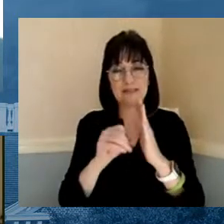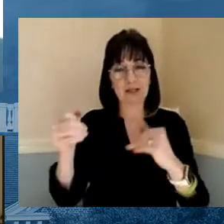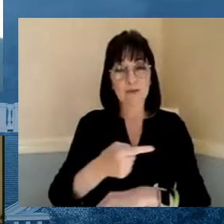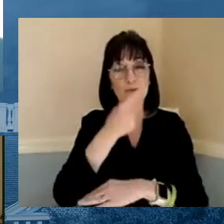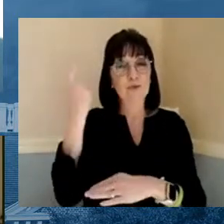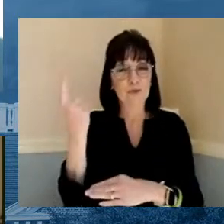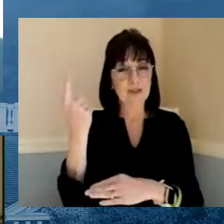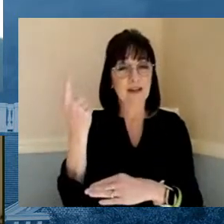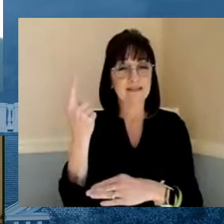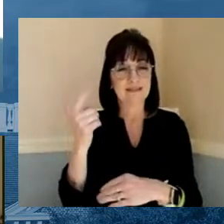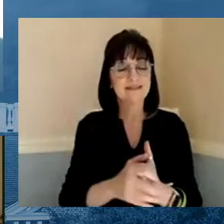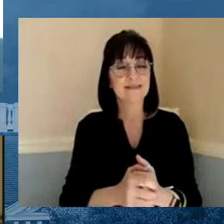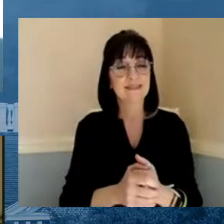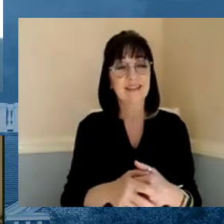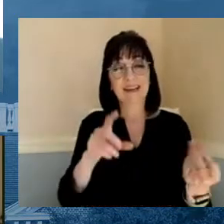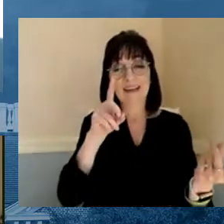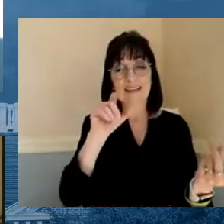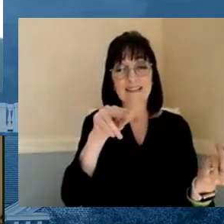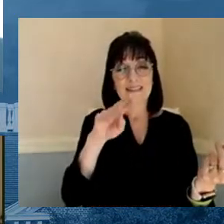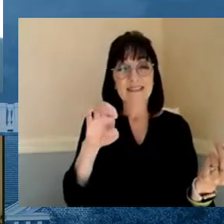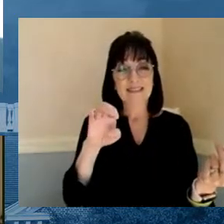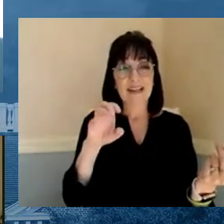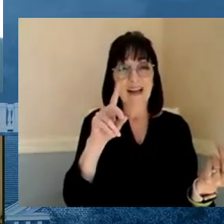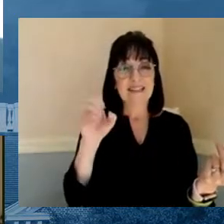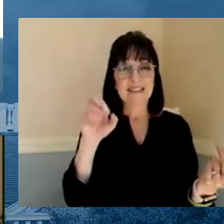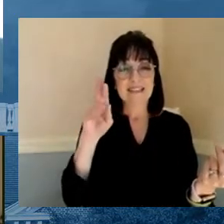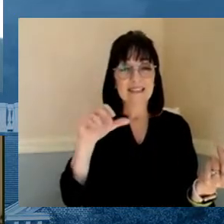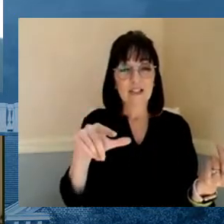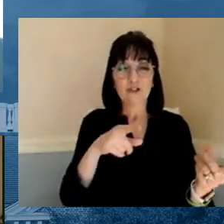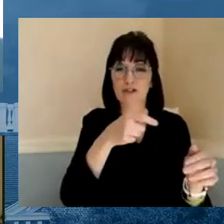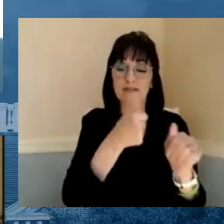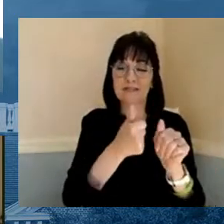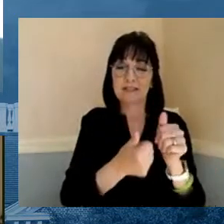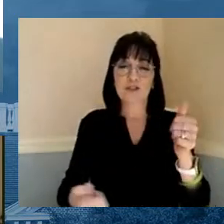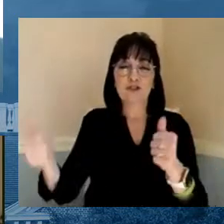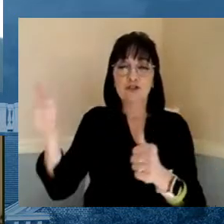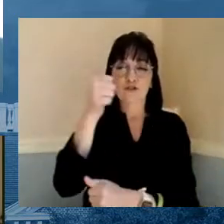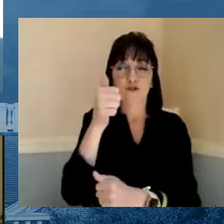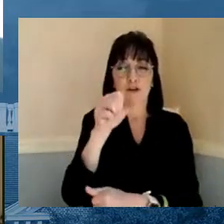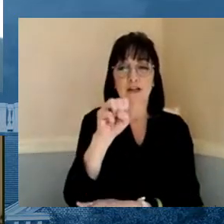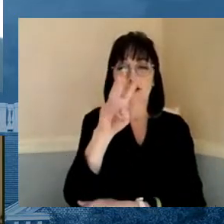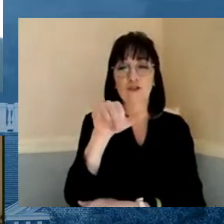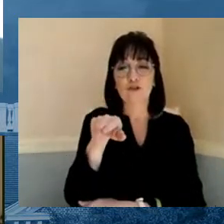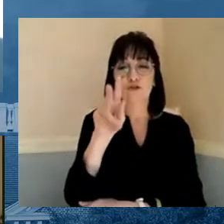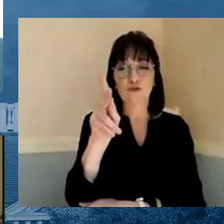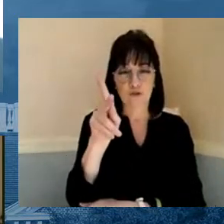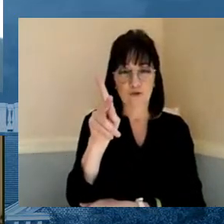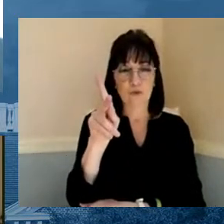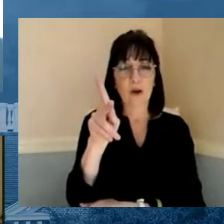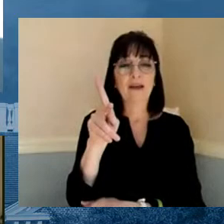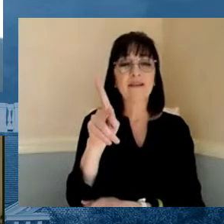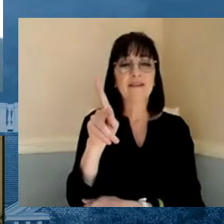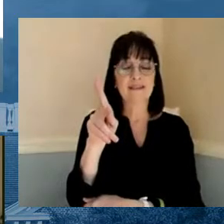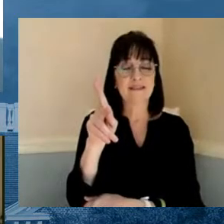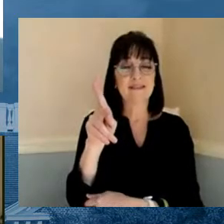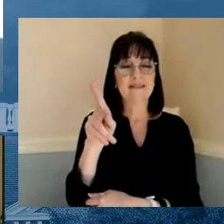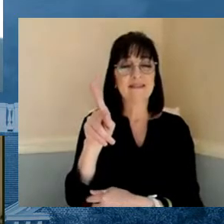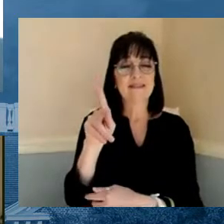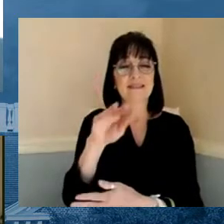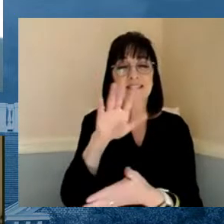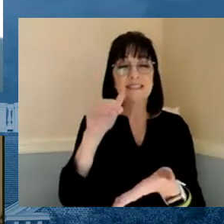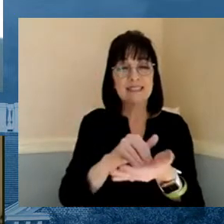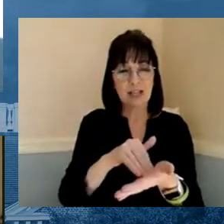joined by Diane Treadwell Deering, who's the director of the Swank Autism Center at Des Moines, Aya DuPont Hospital for Children,